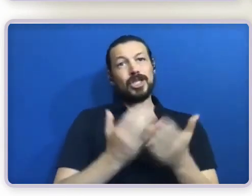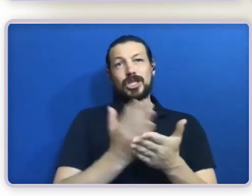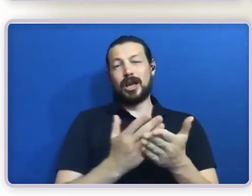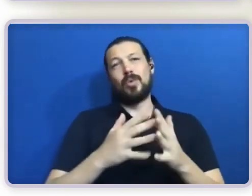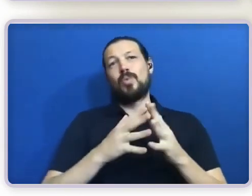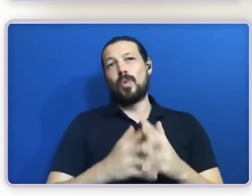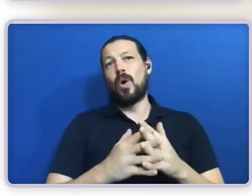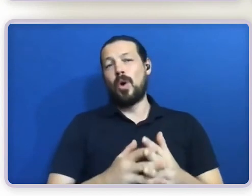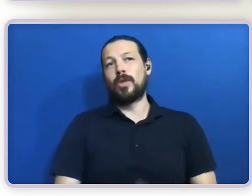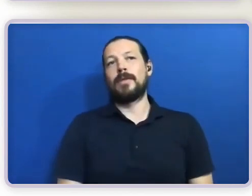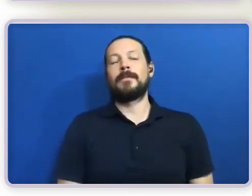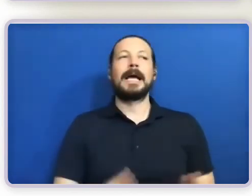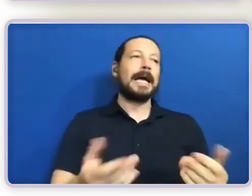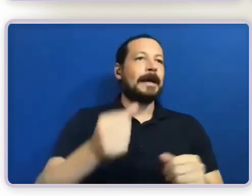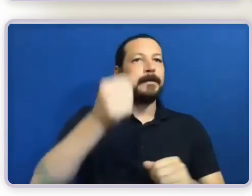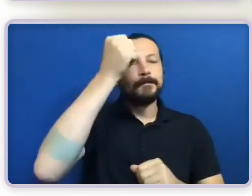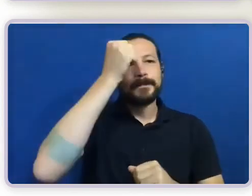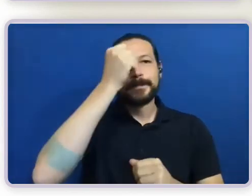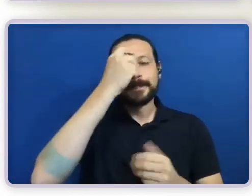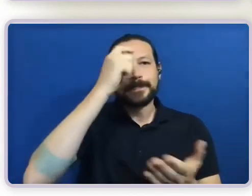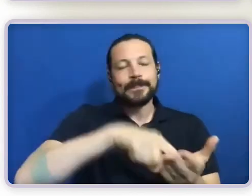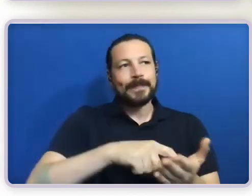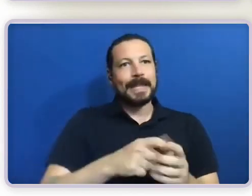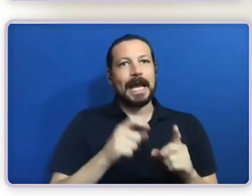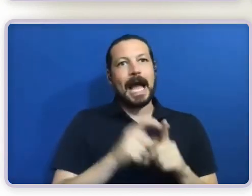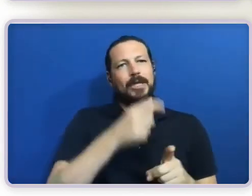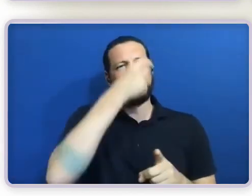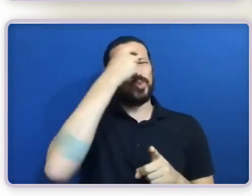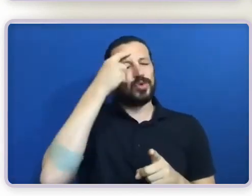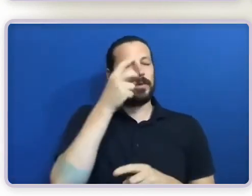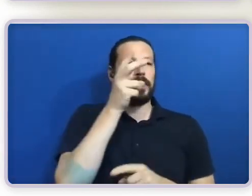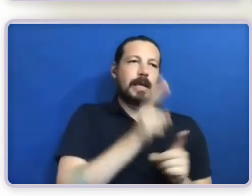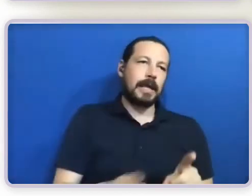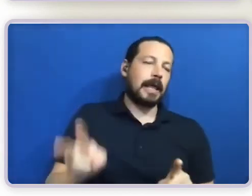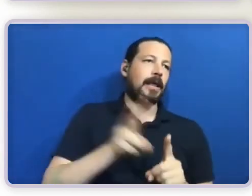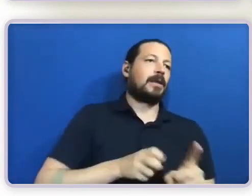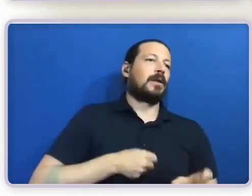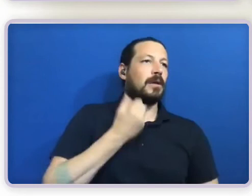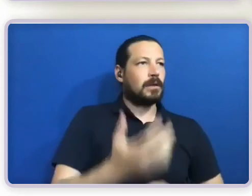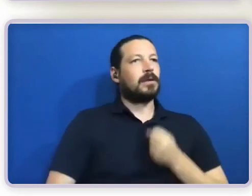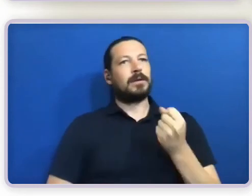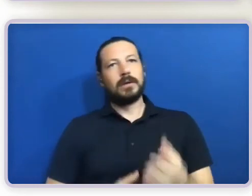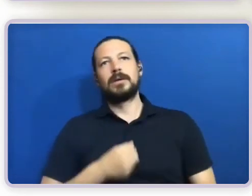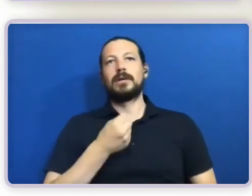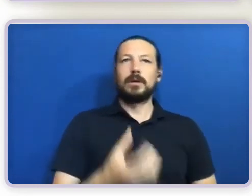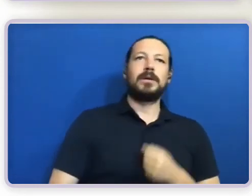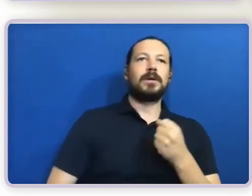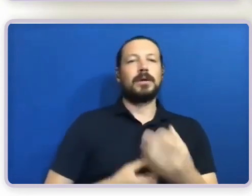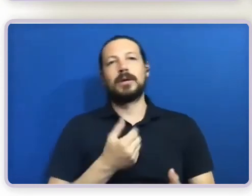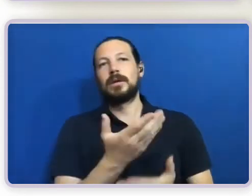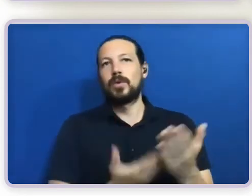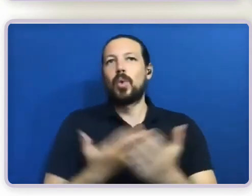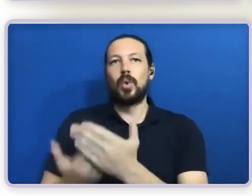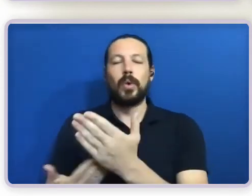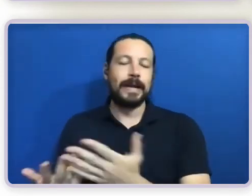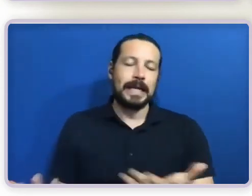but totally acknowledging, the trauma involved in telling your story again and again. And one of the fantastic things I